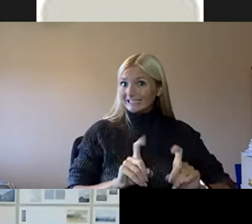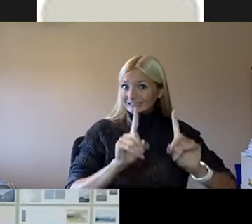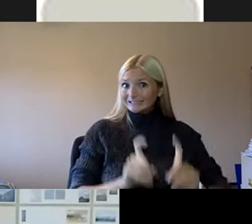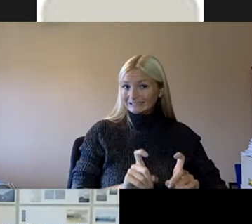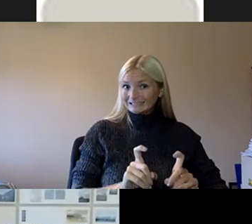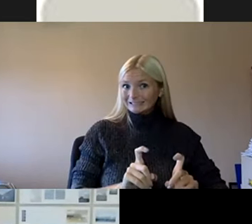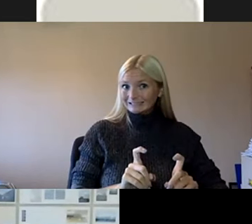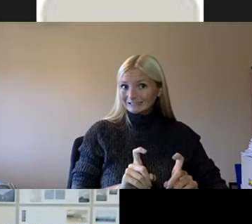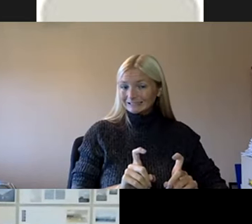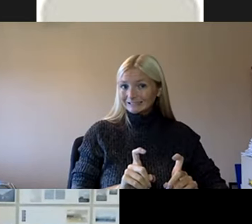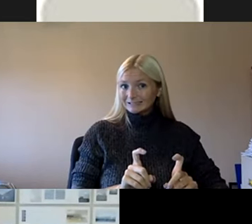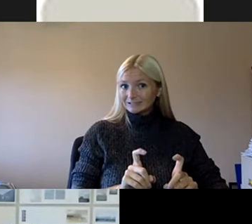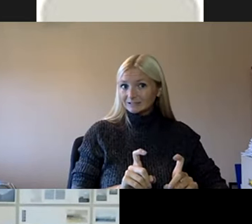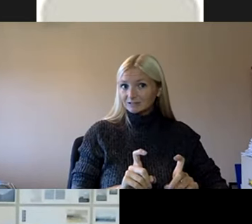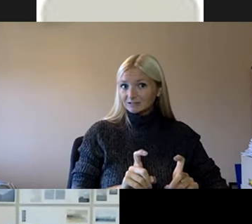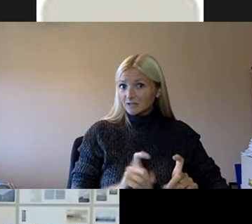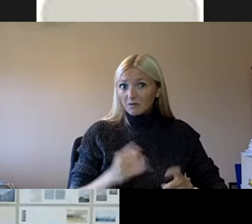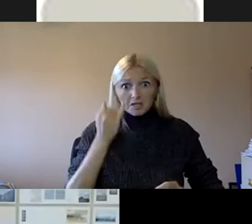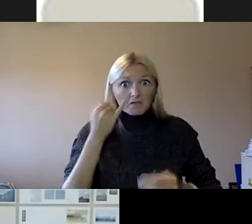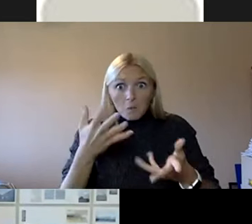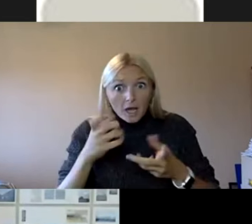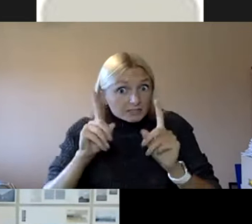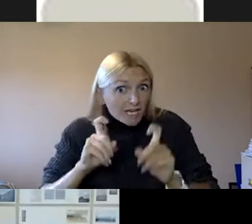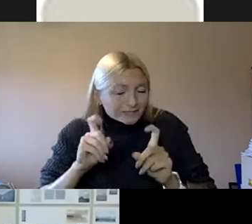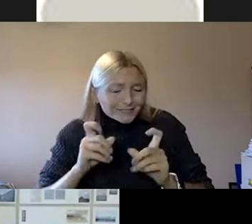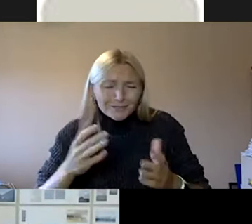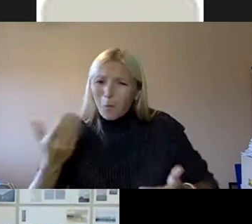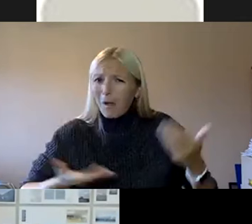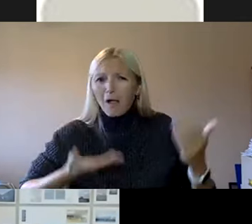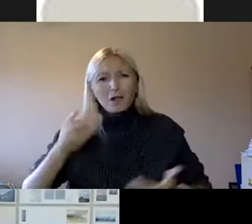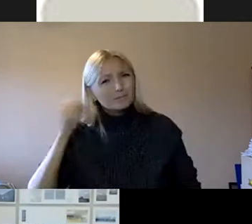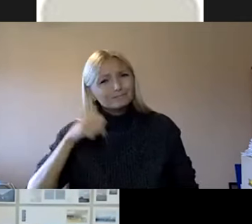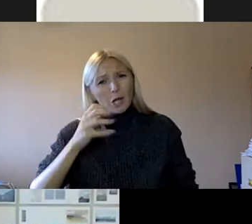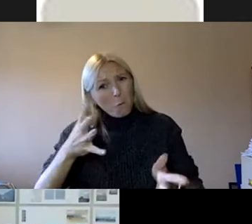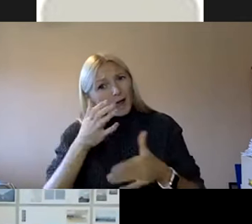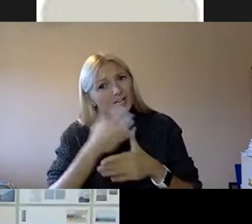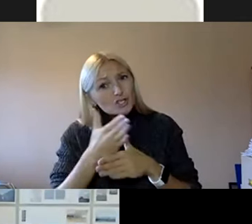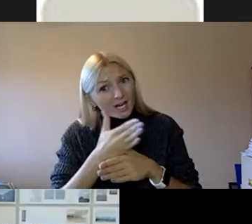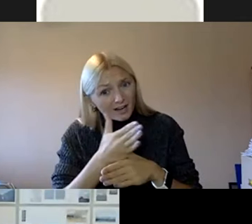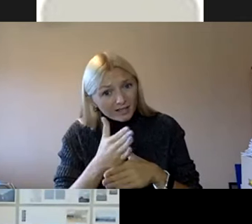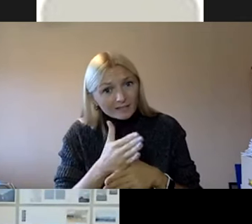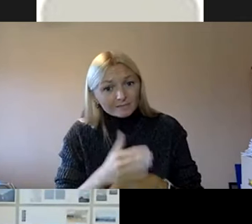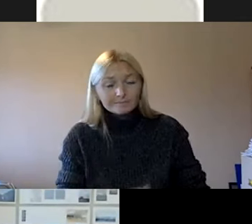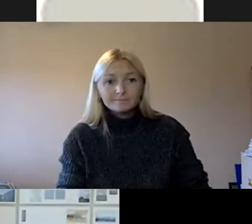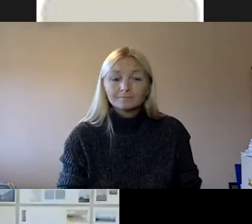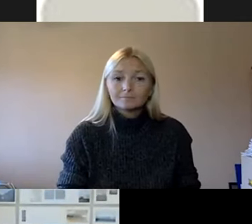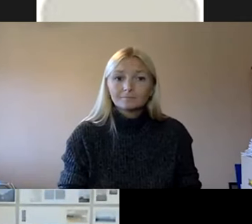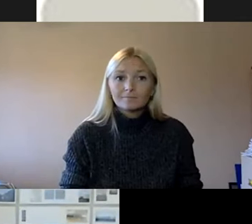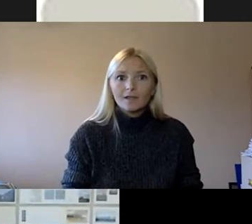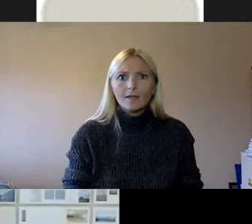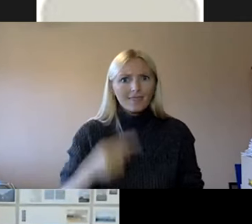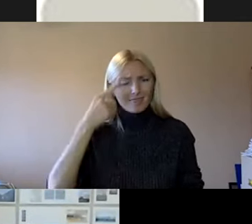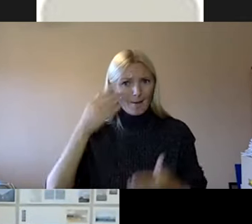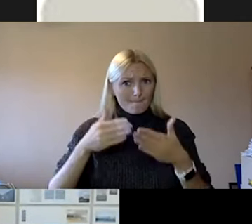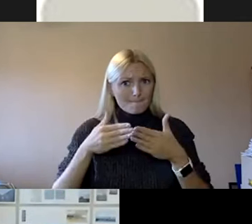problem allowing other people to come and test it. And we're happy to share it with them. But it will actually be public within,